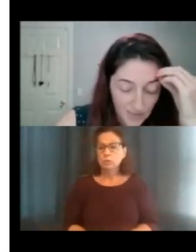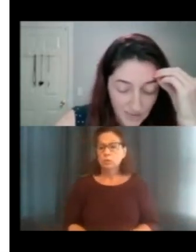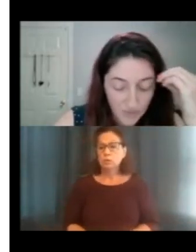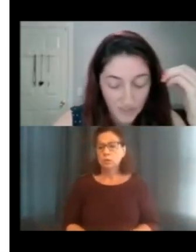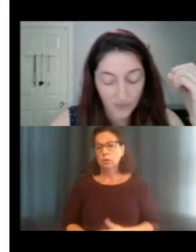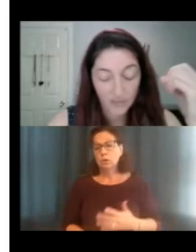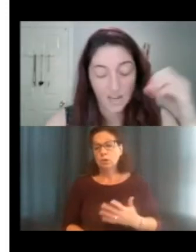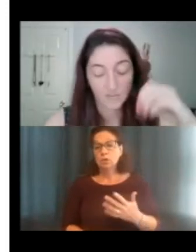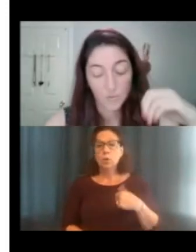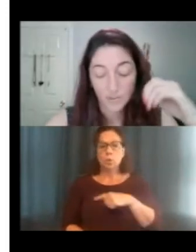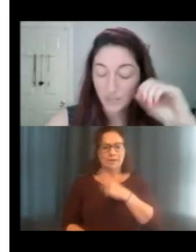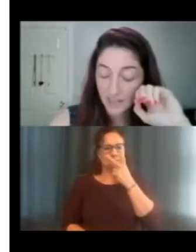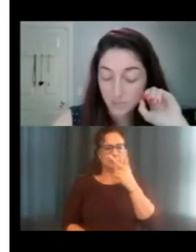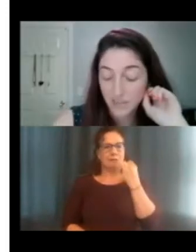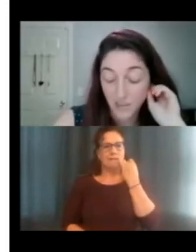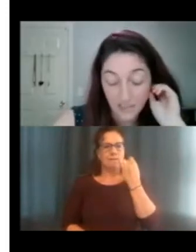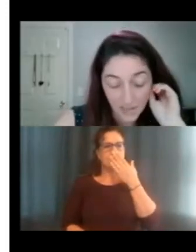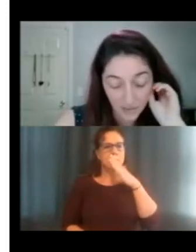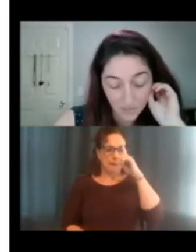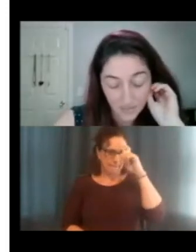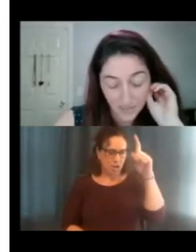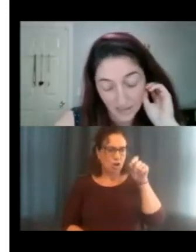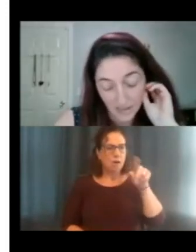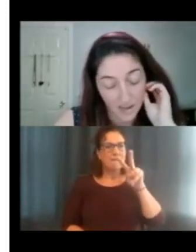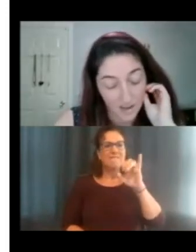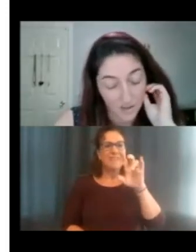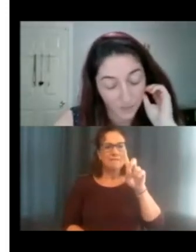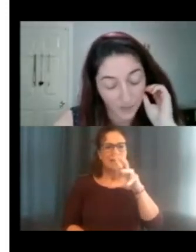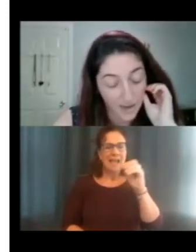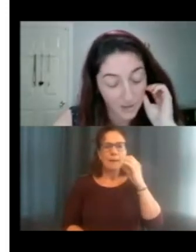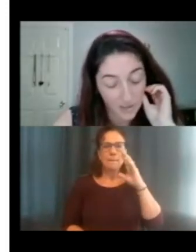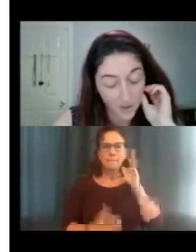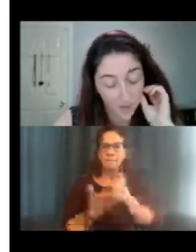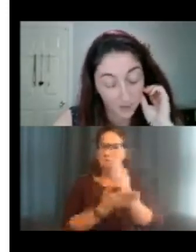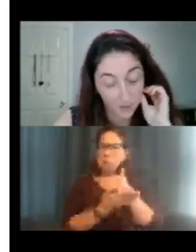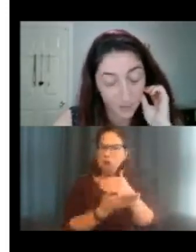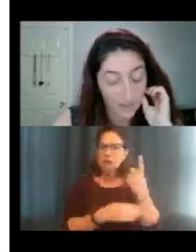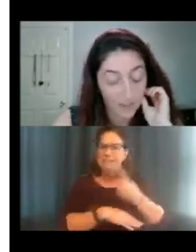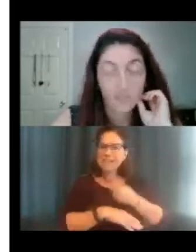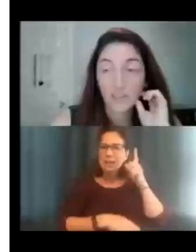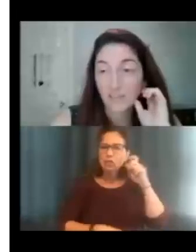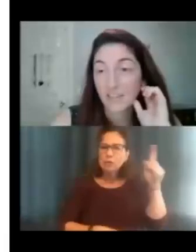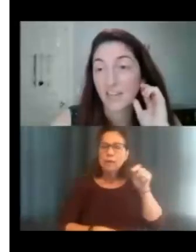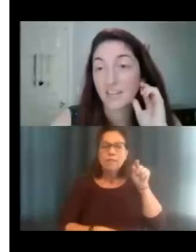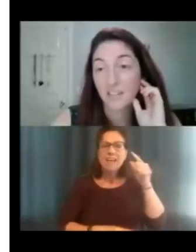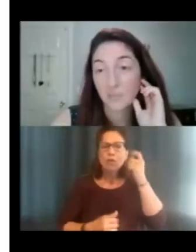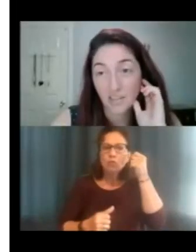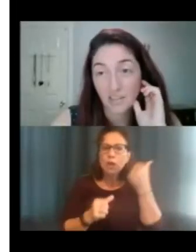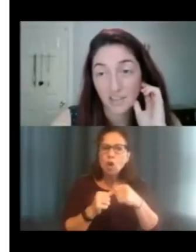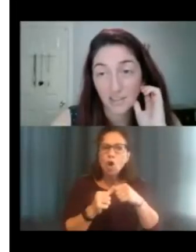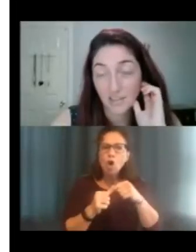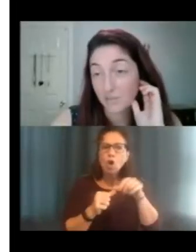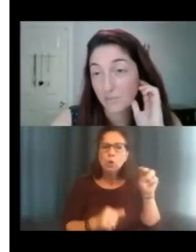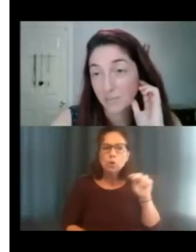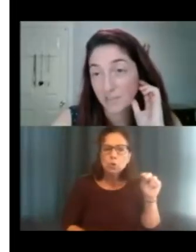we see that nightmare sufferers have more vivid and bizarre daydreams, higher recall of neutral, positive, and even intensely